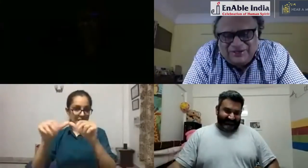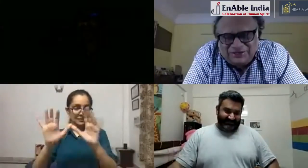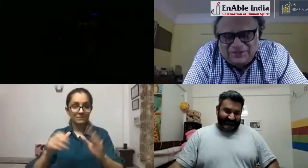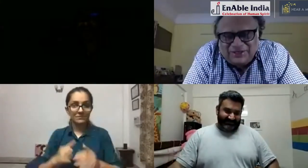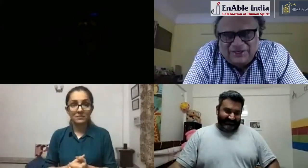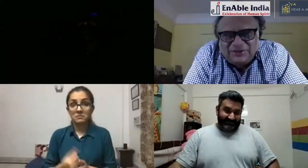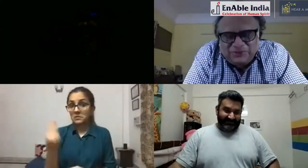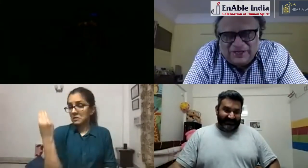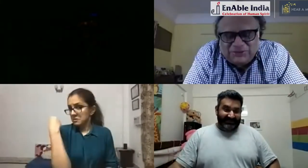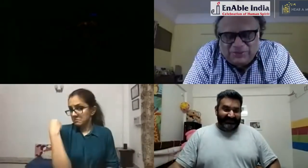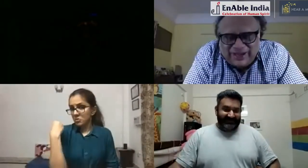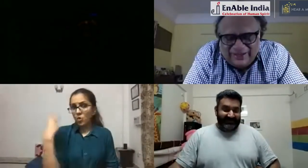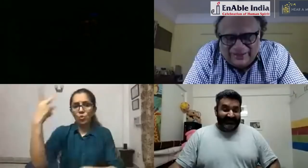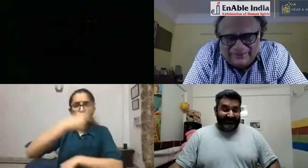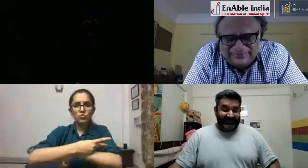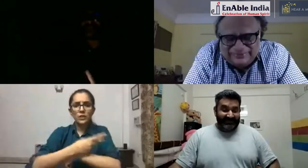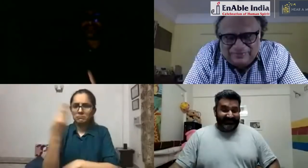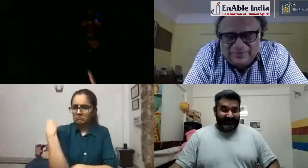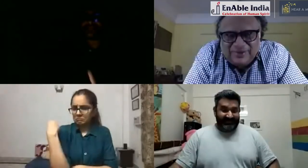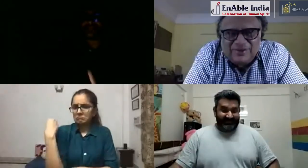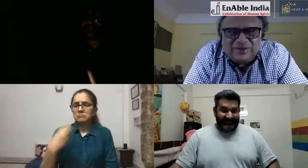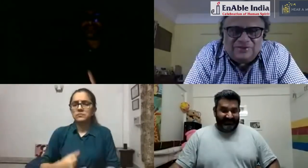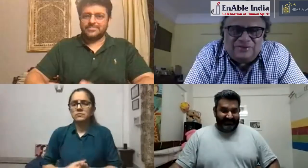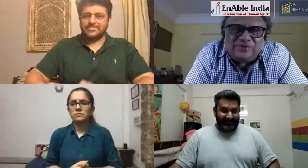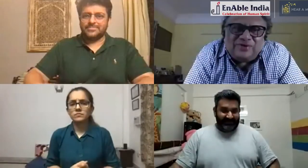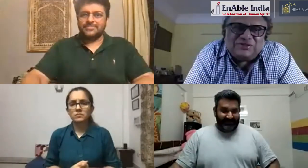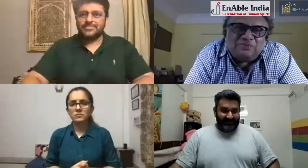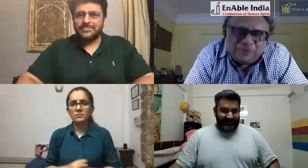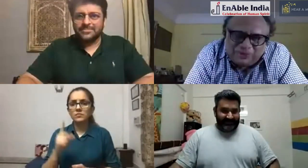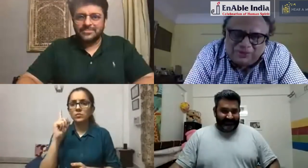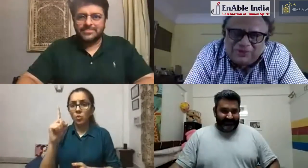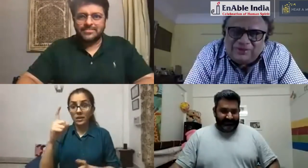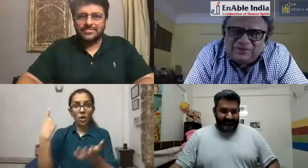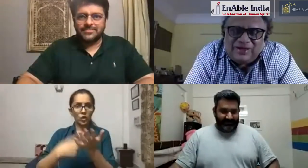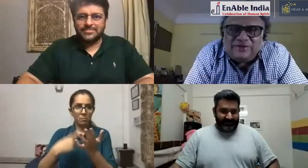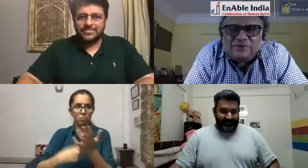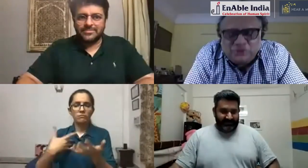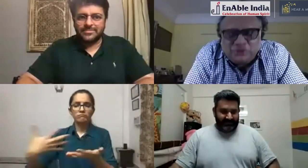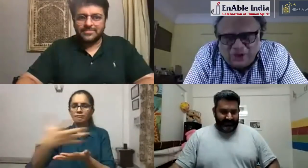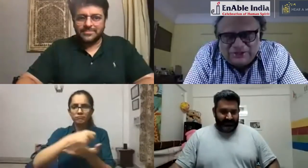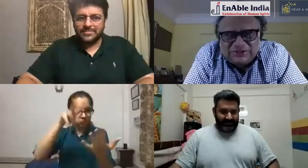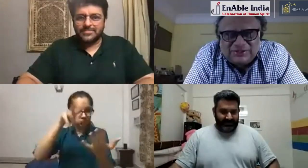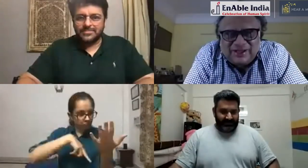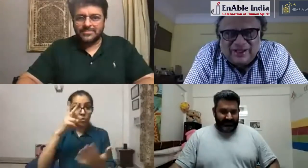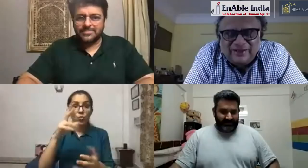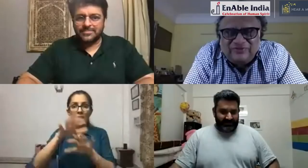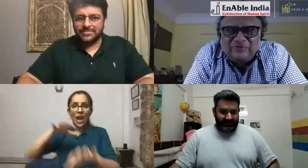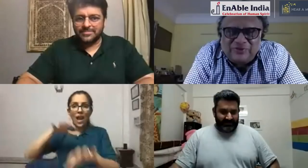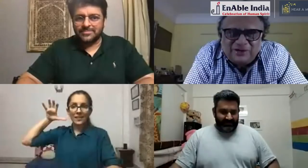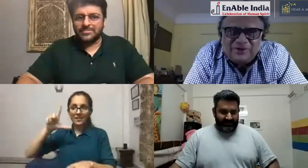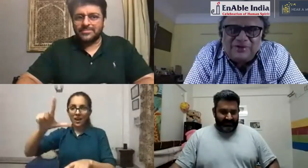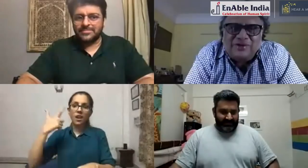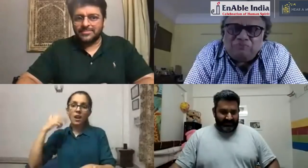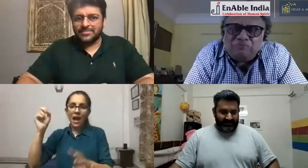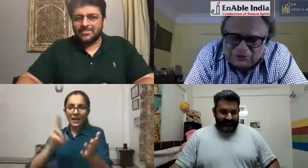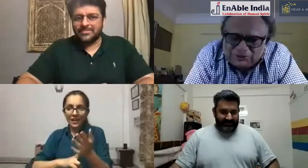Very recently, 2 days back, there was report that two lions have been